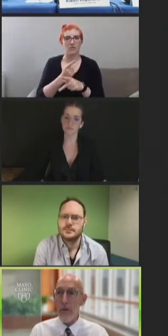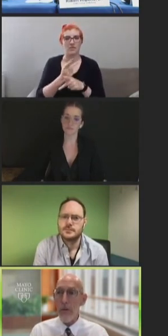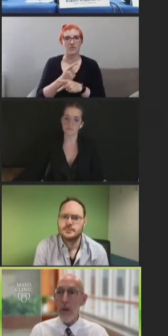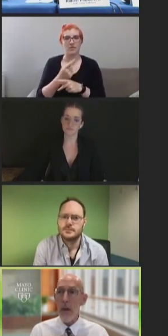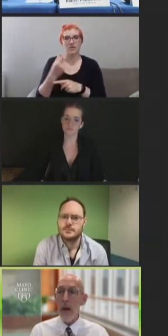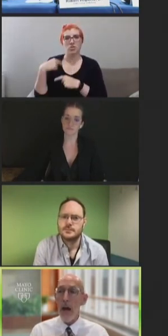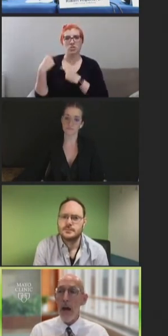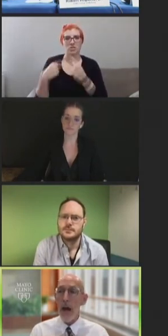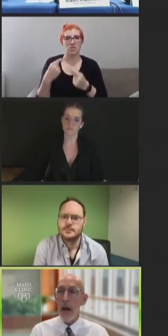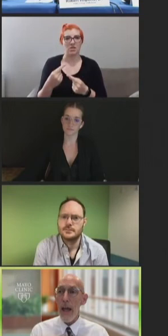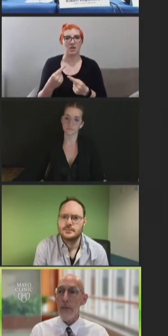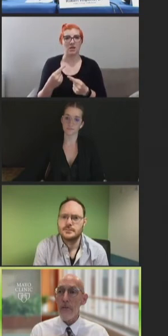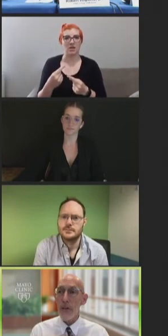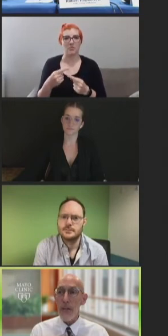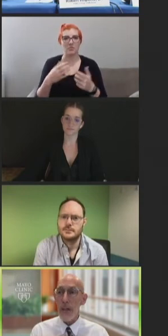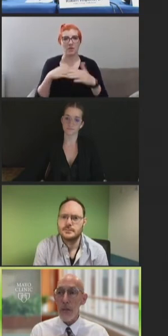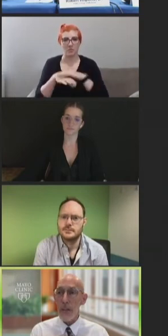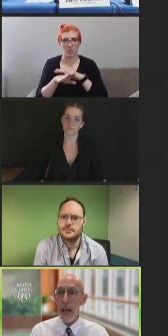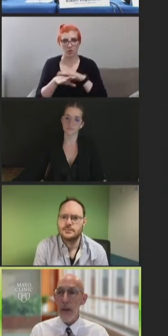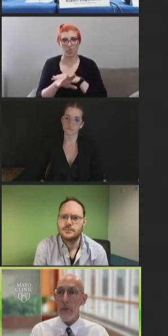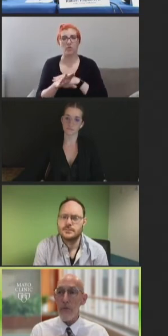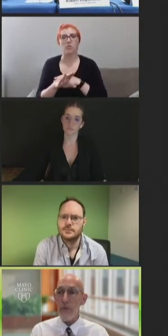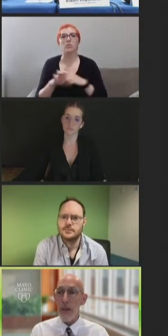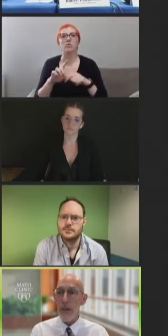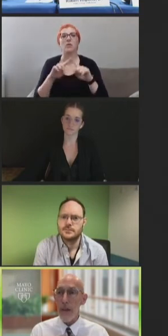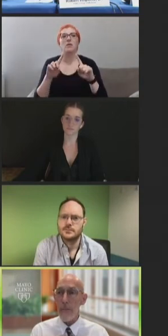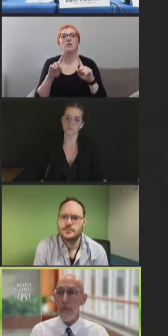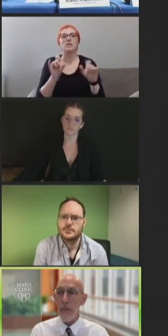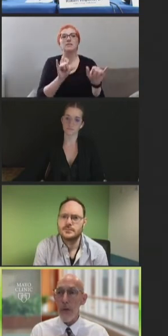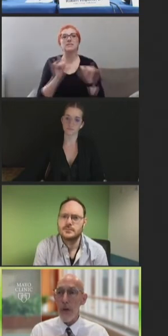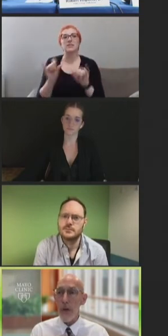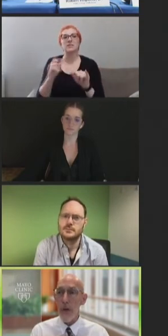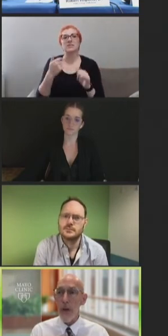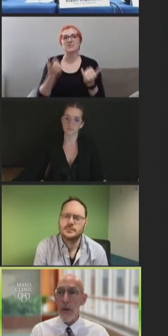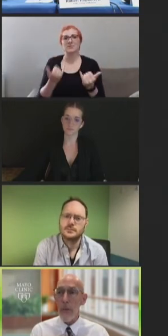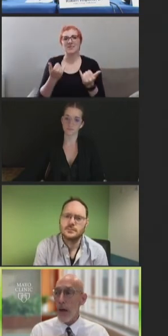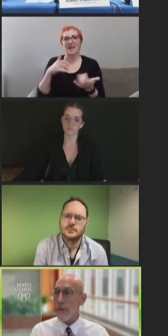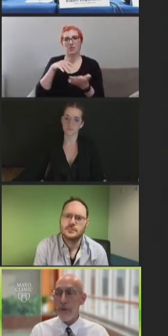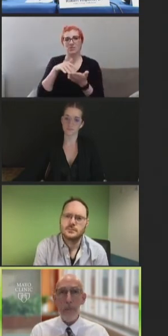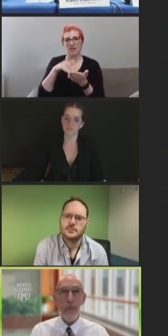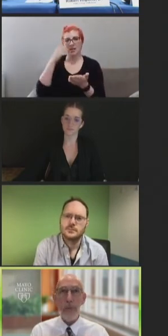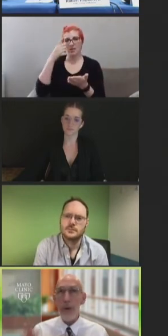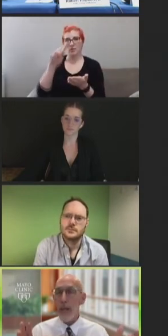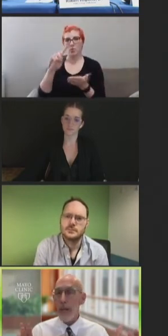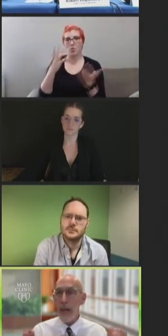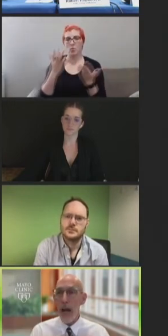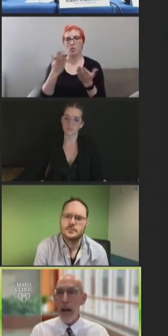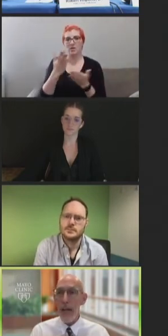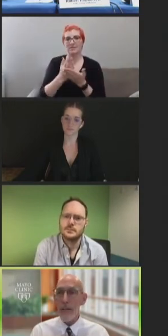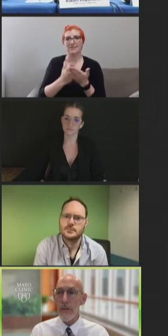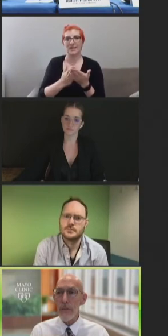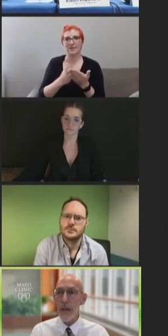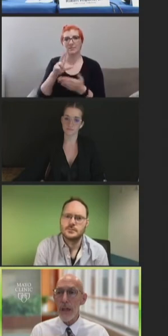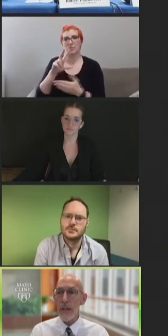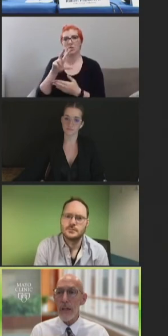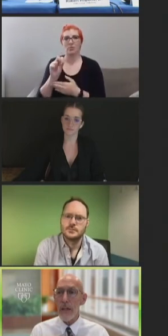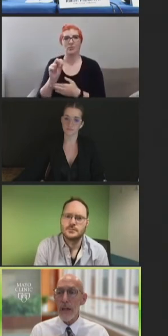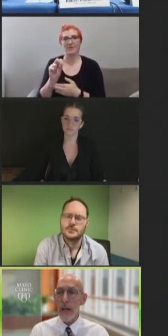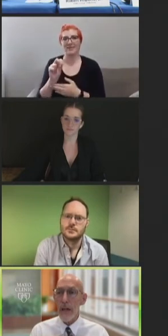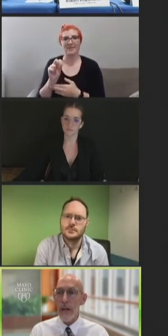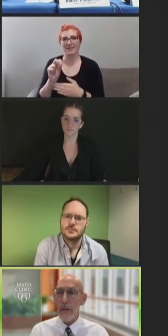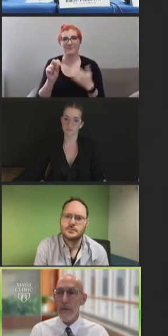birth. Just as we now study them for some 30-odd